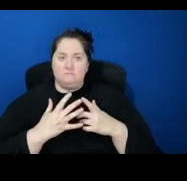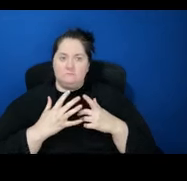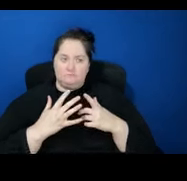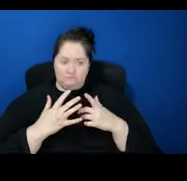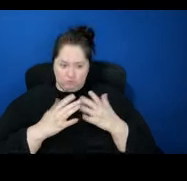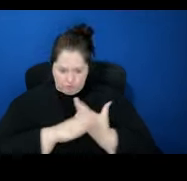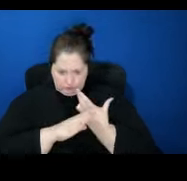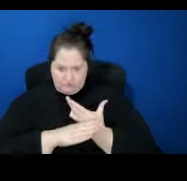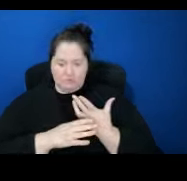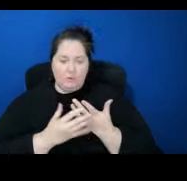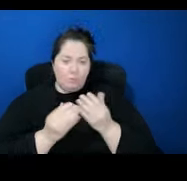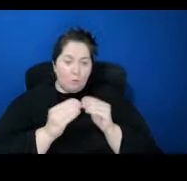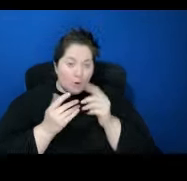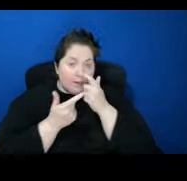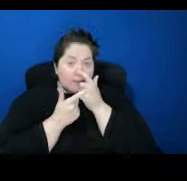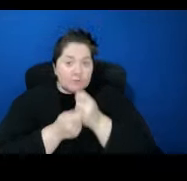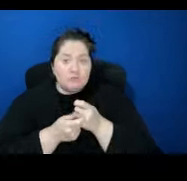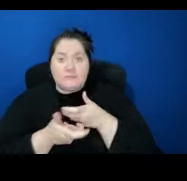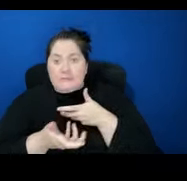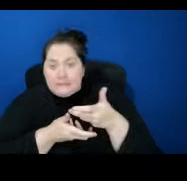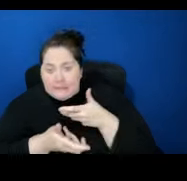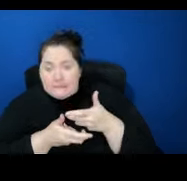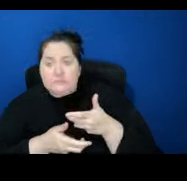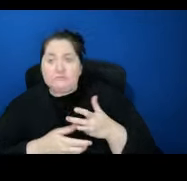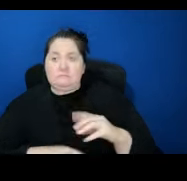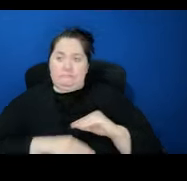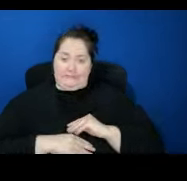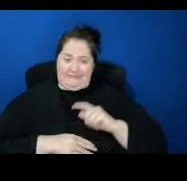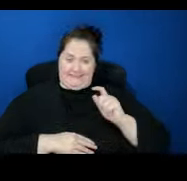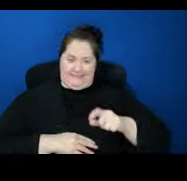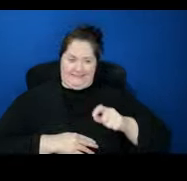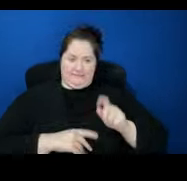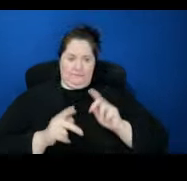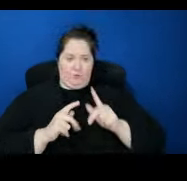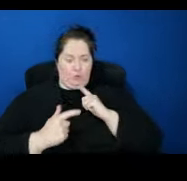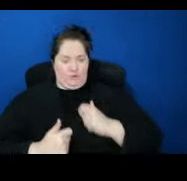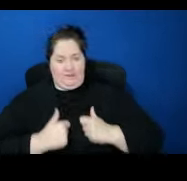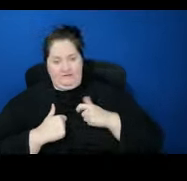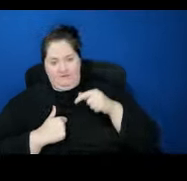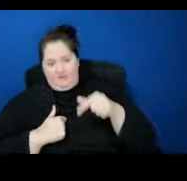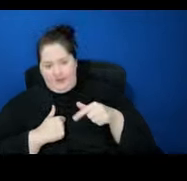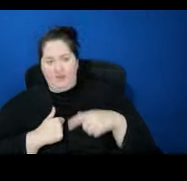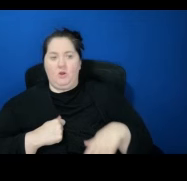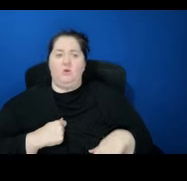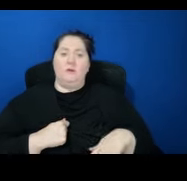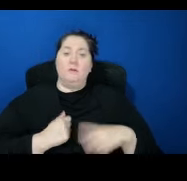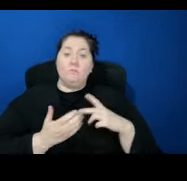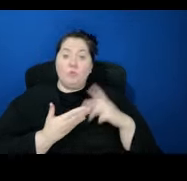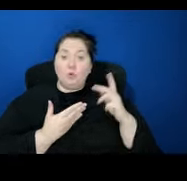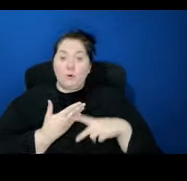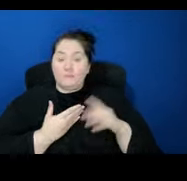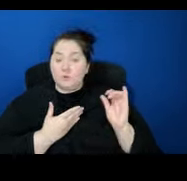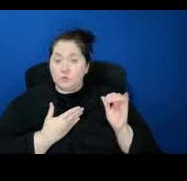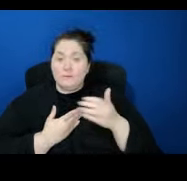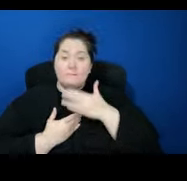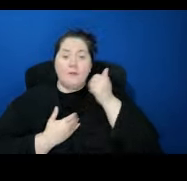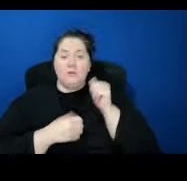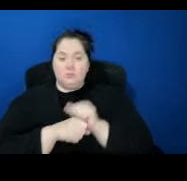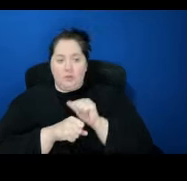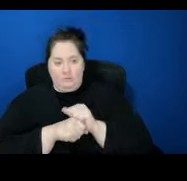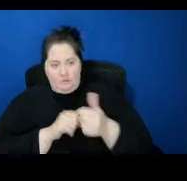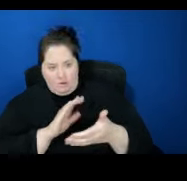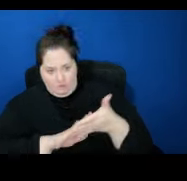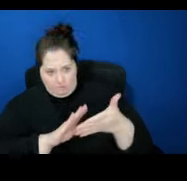more interesting, engaging, and meeting the needs and desires of people who live in neighborhoods, and programming. Doing a better job on operations